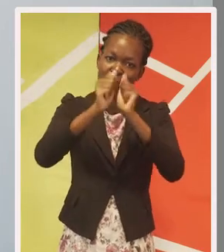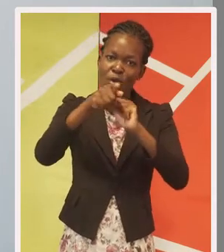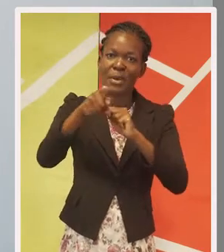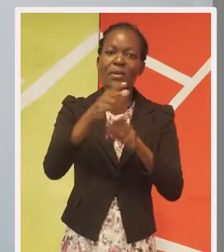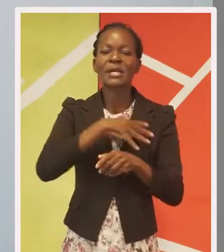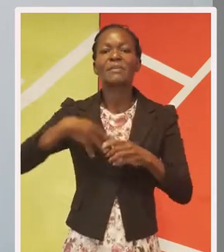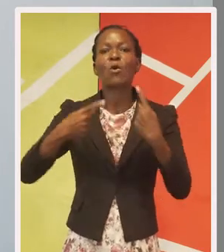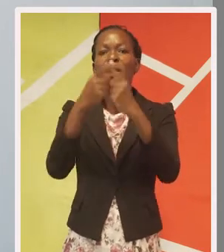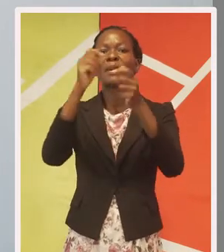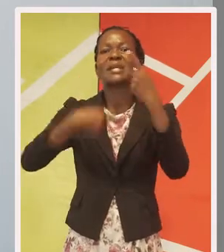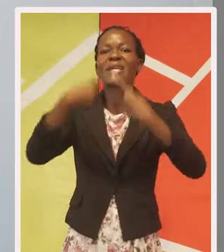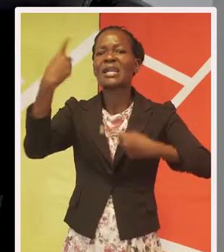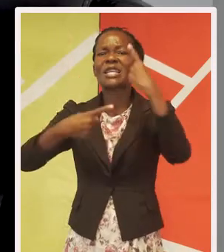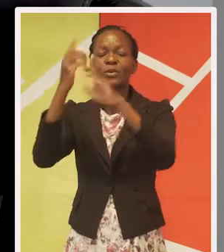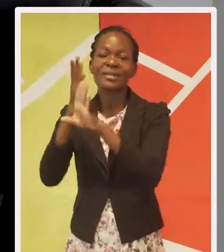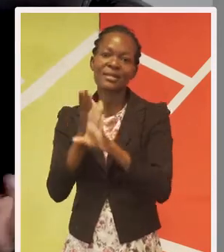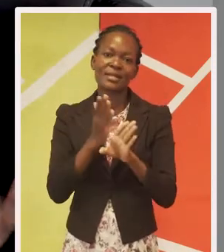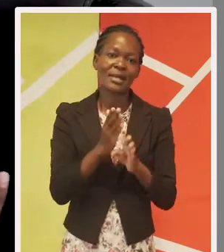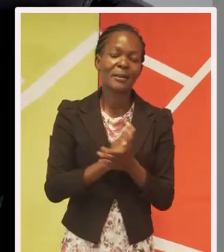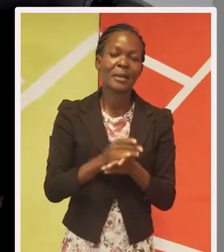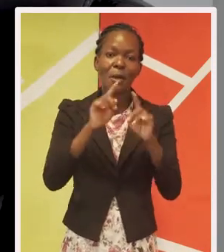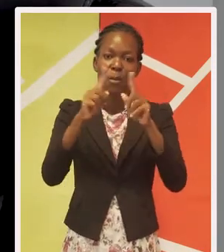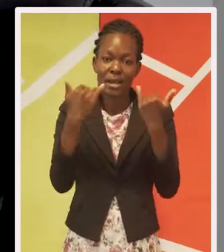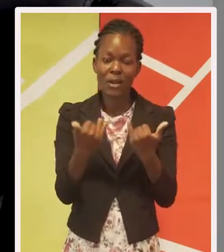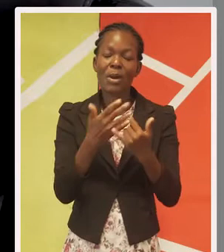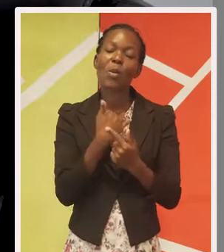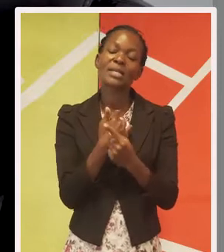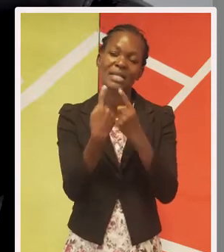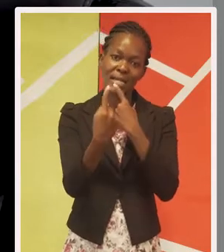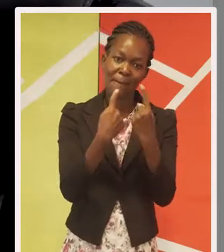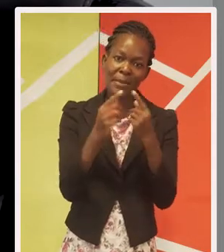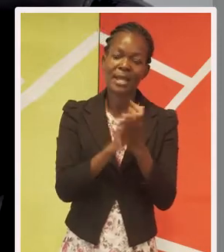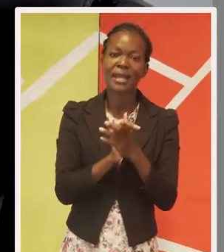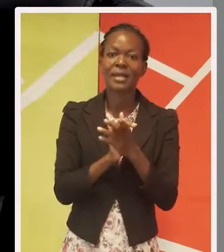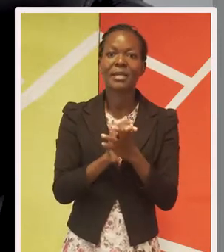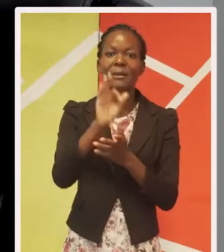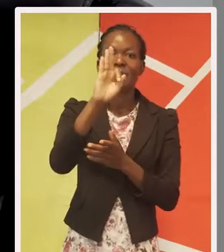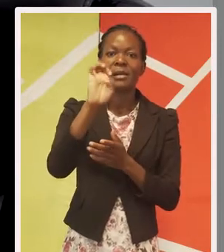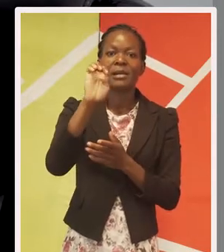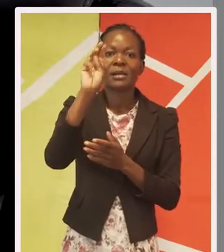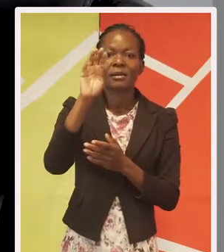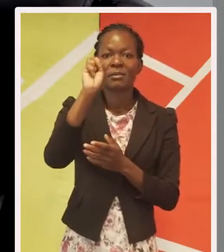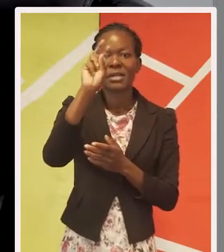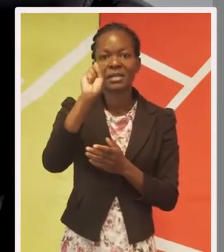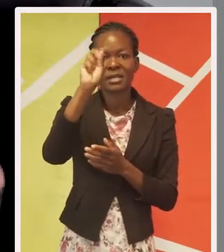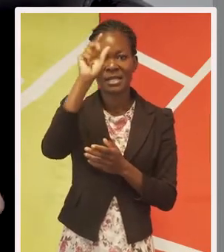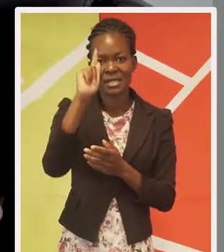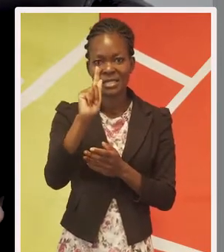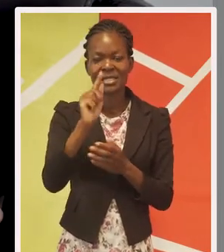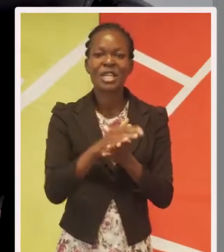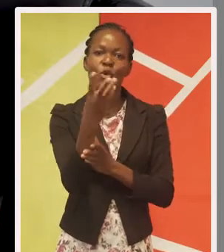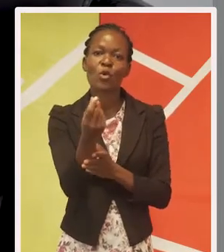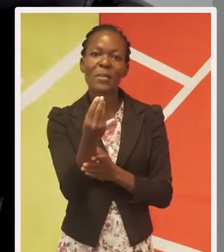issues that we've discussed so far. And now I want to introduce you to feminist economics as